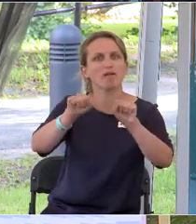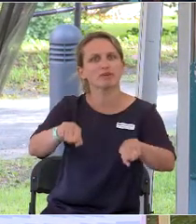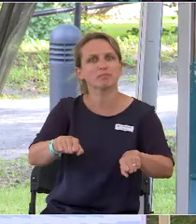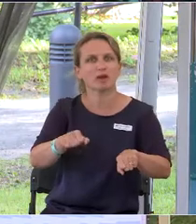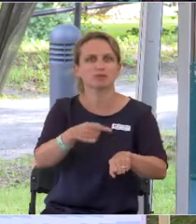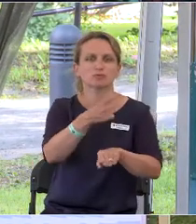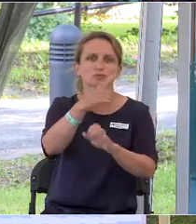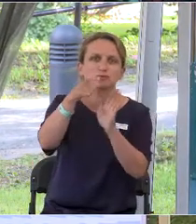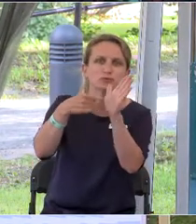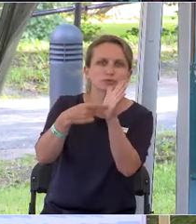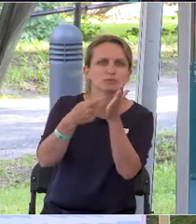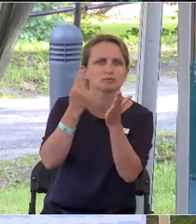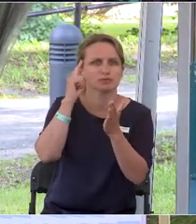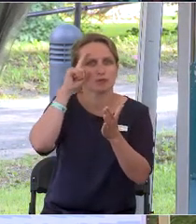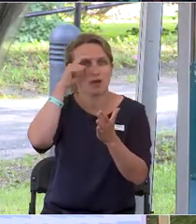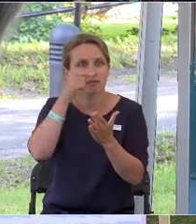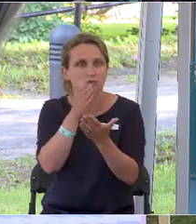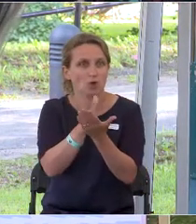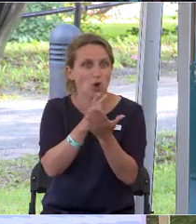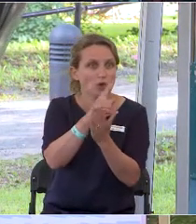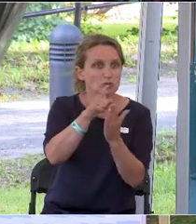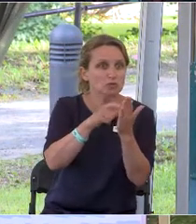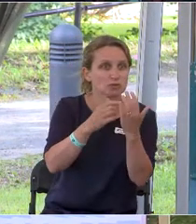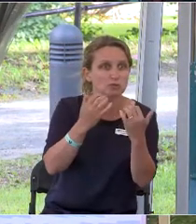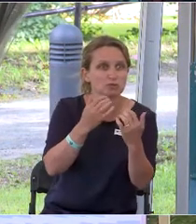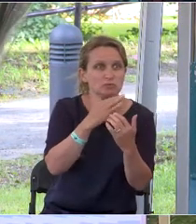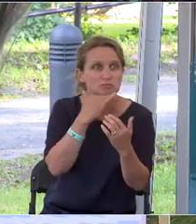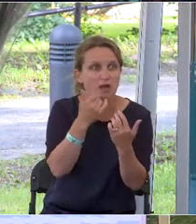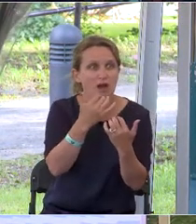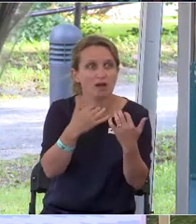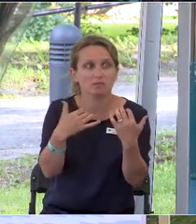forward questions in case you have any. We have a microphone.